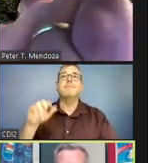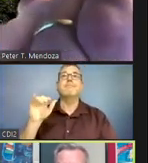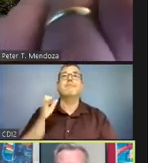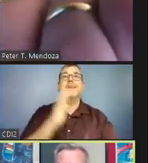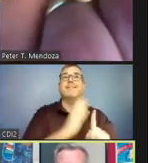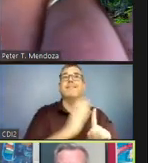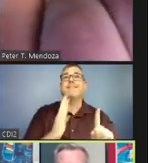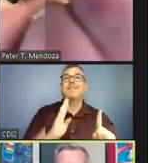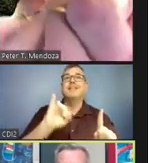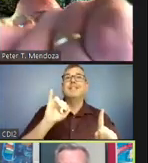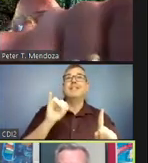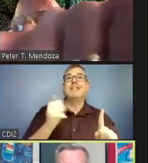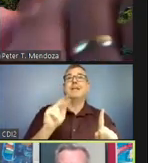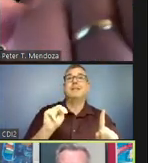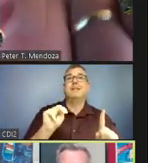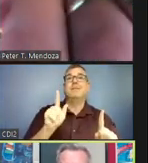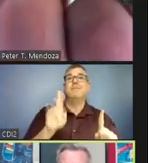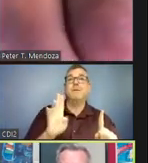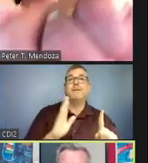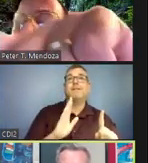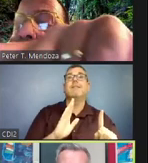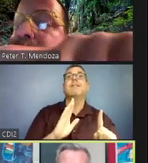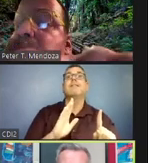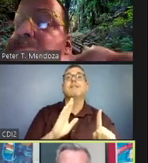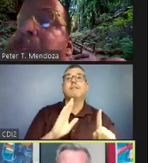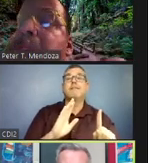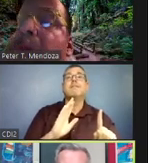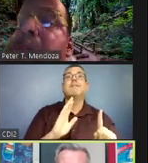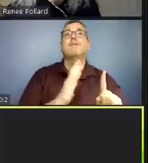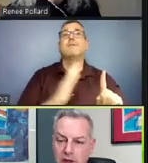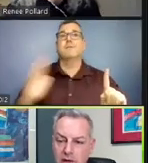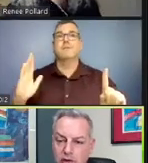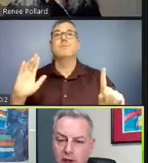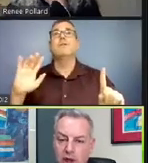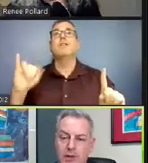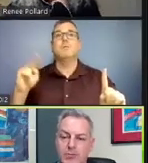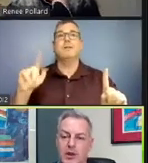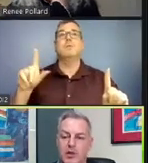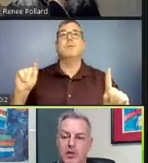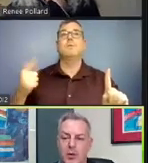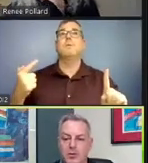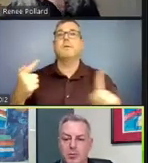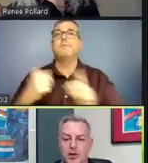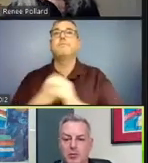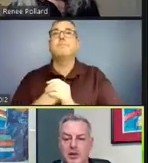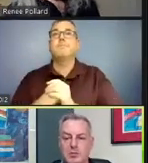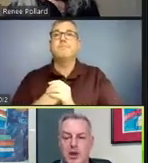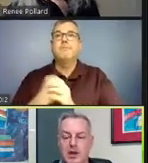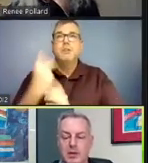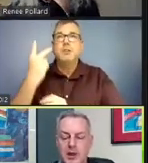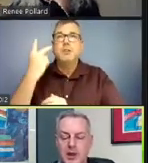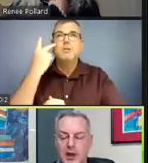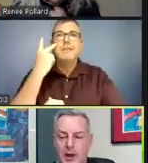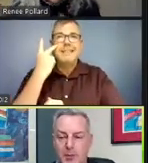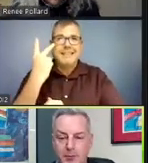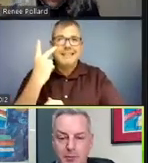And what you can see there is that we had that spike in July that we thought was a pretty bad